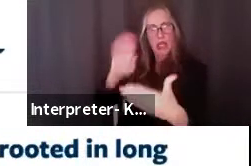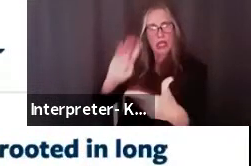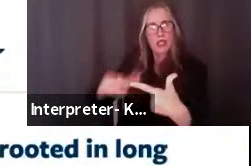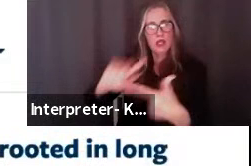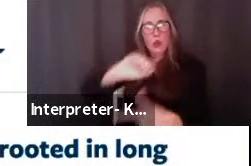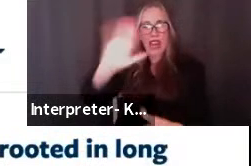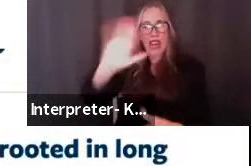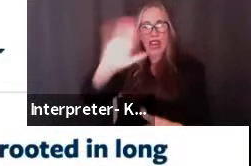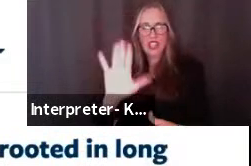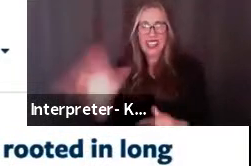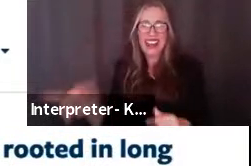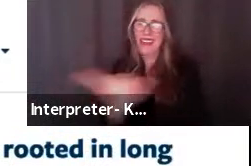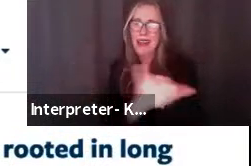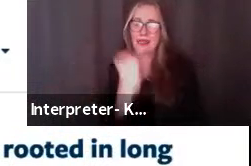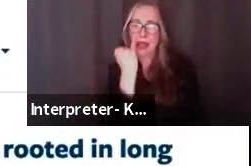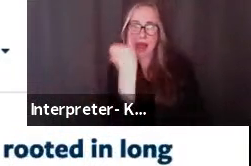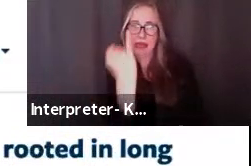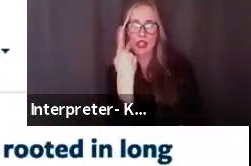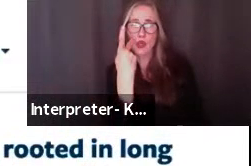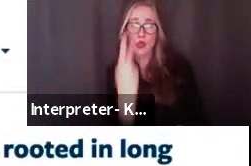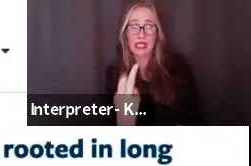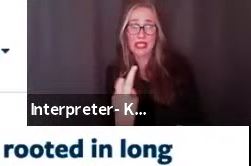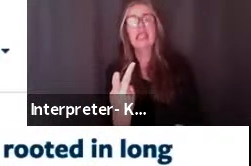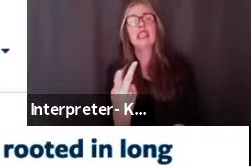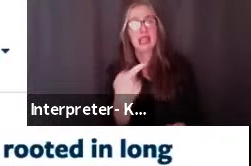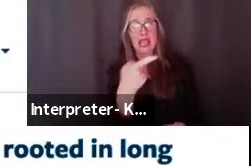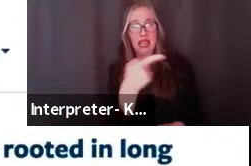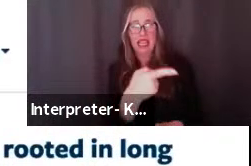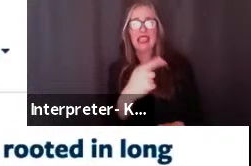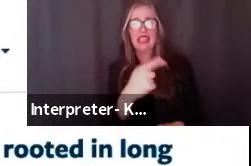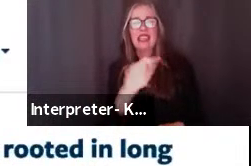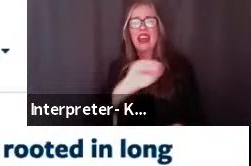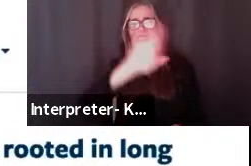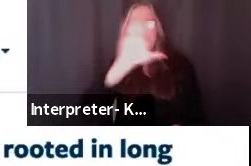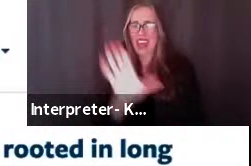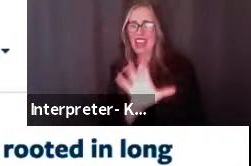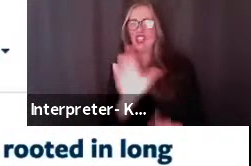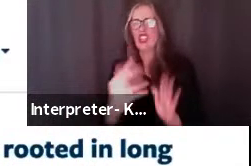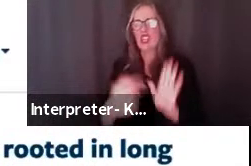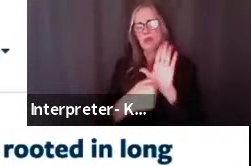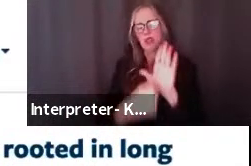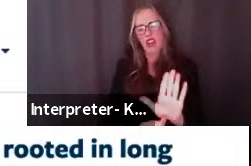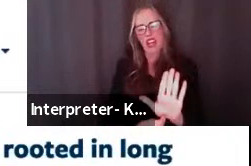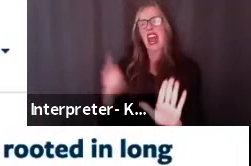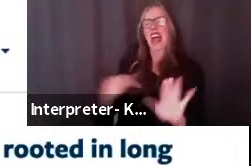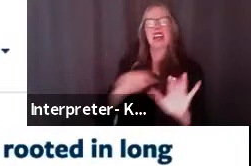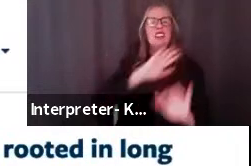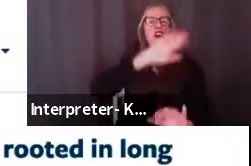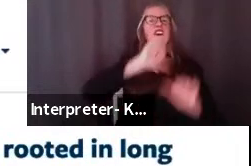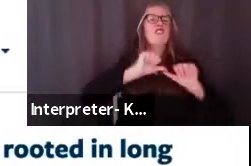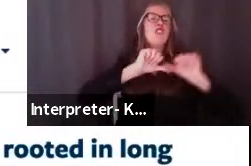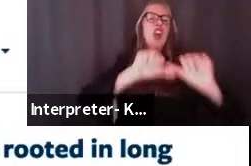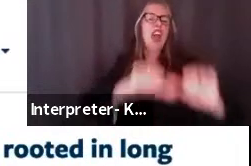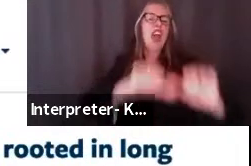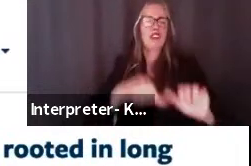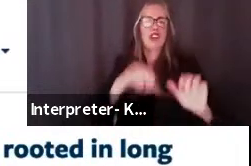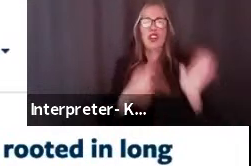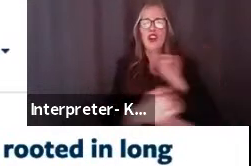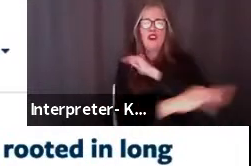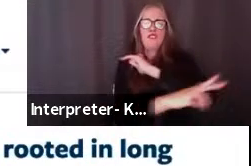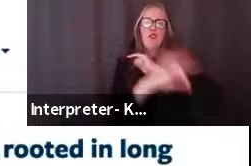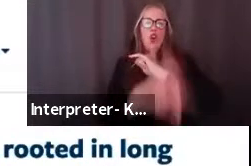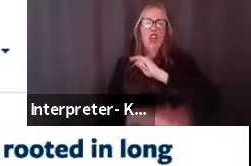same ideologies prevalent in the eugenics era which portrayed asians as perpetual foreigners racial others and the